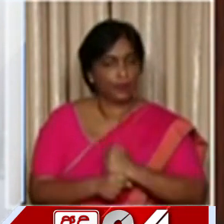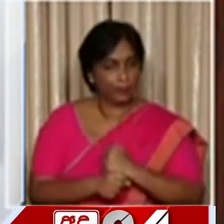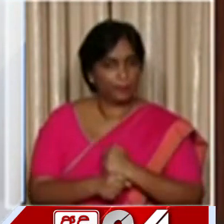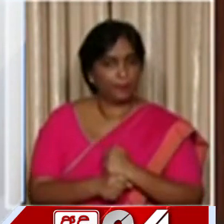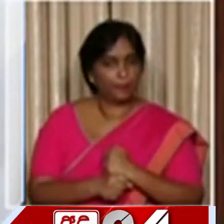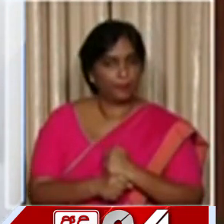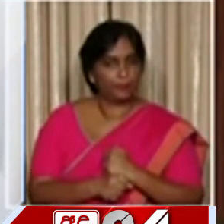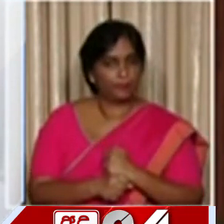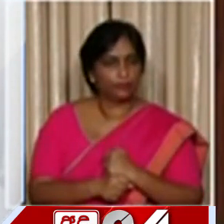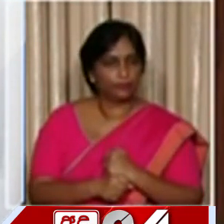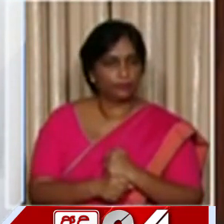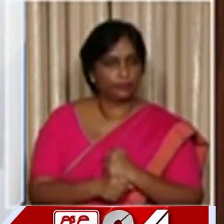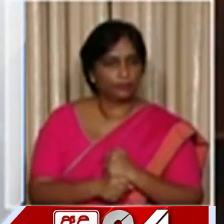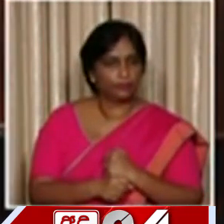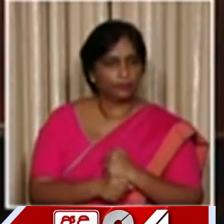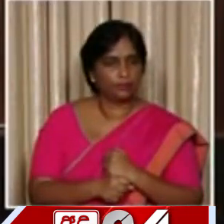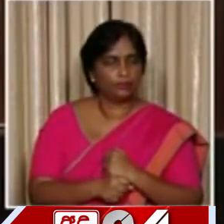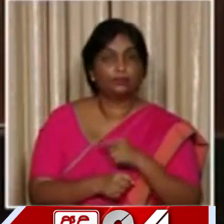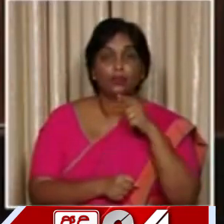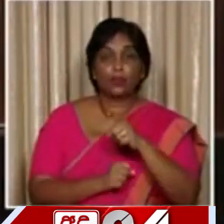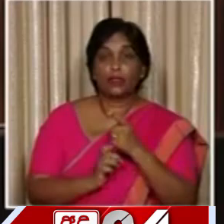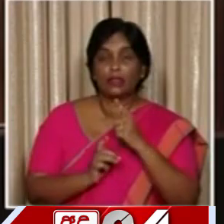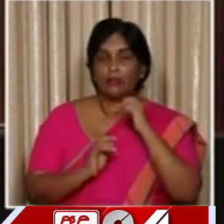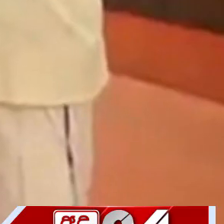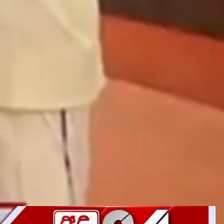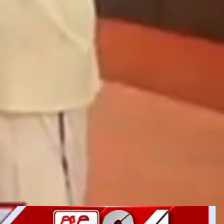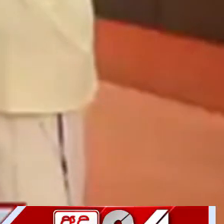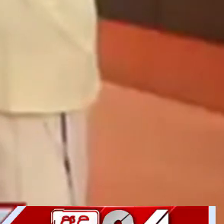the government should stop the illegal encroachment. Thank you. Question number 6.